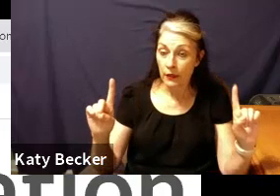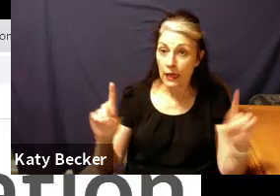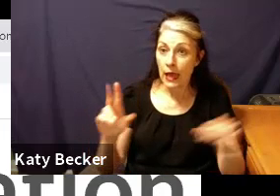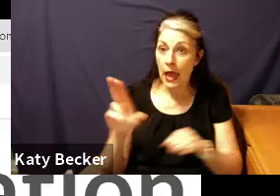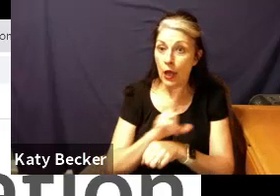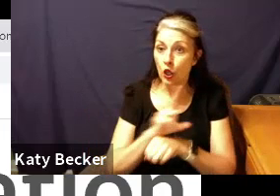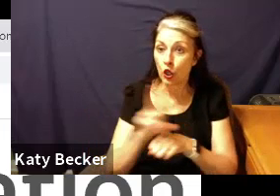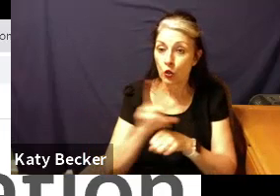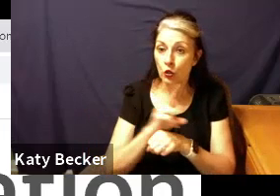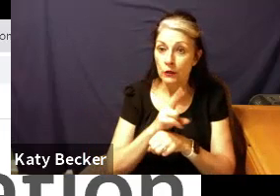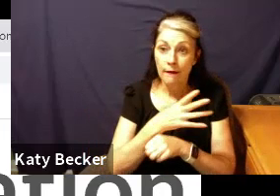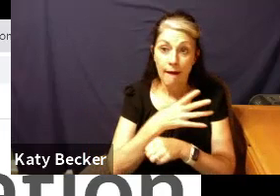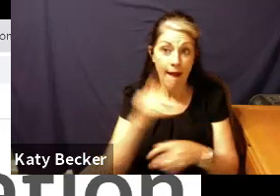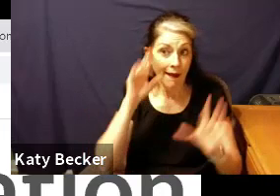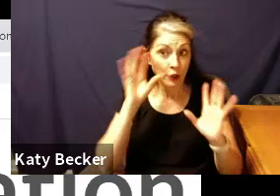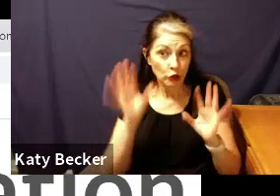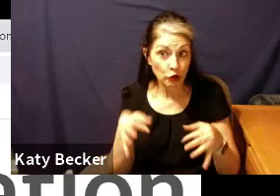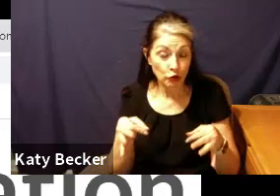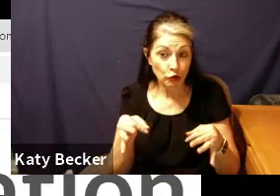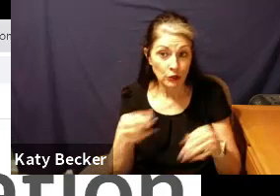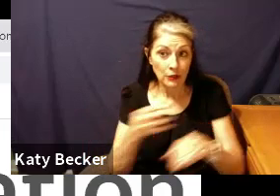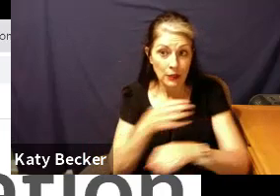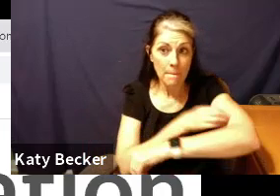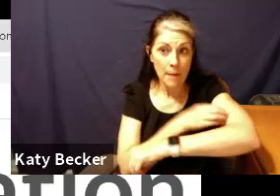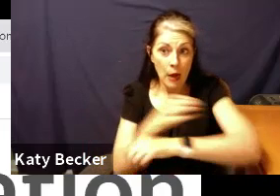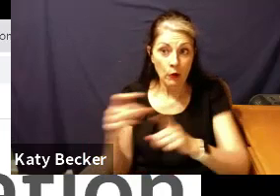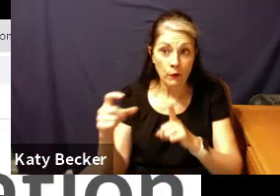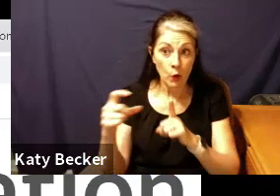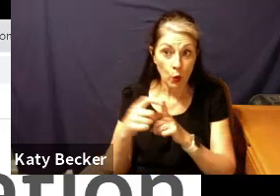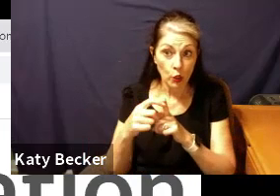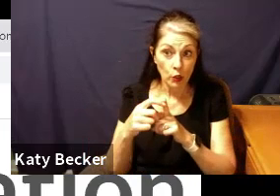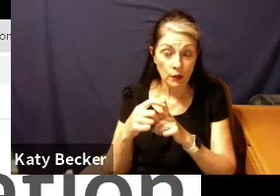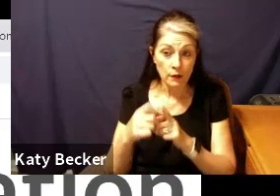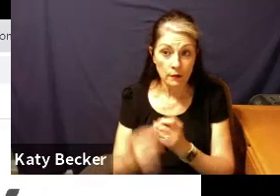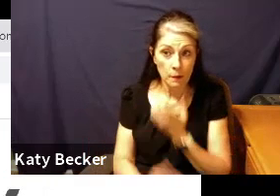using and choosing powerful words.